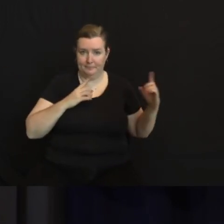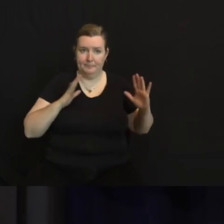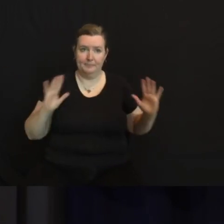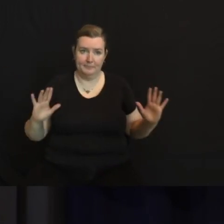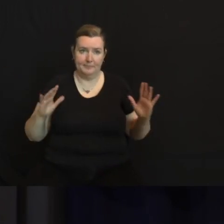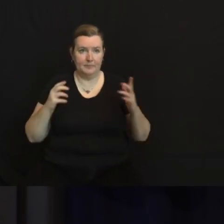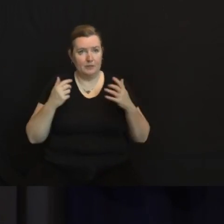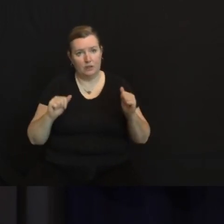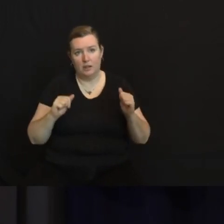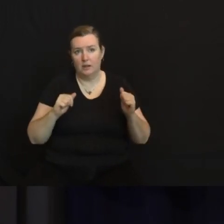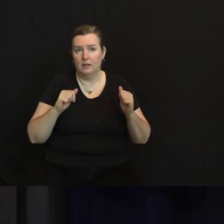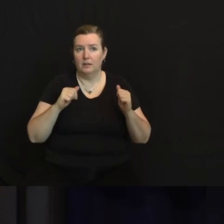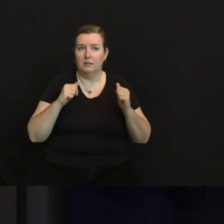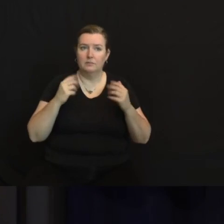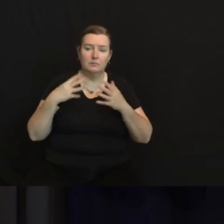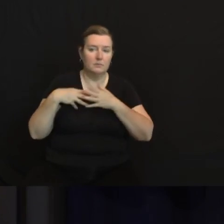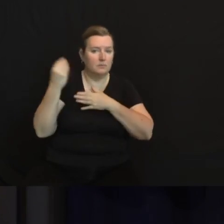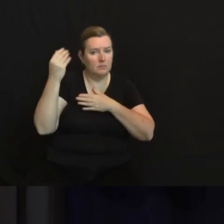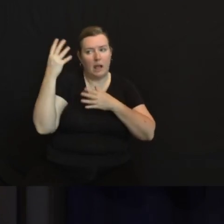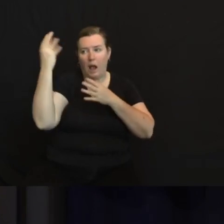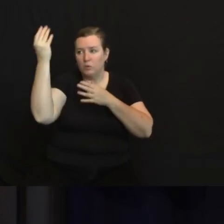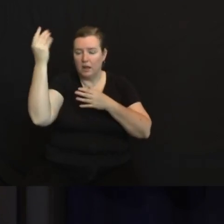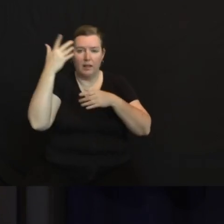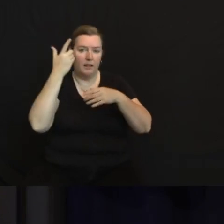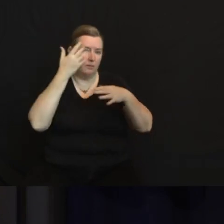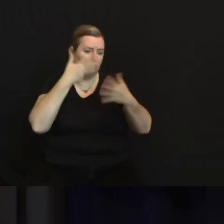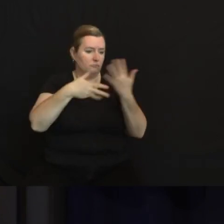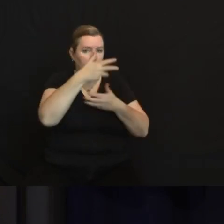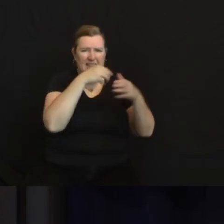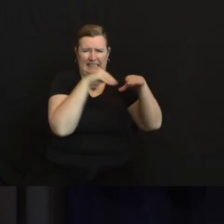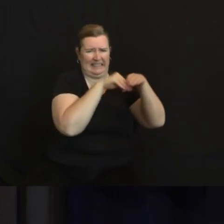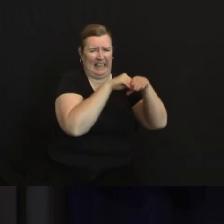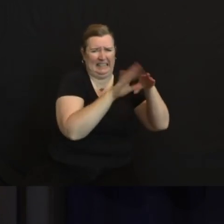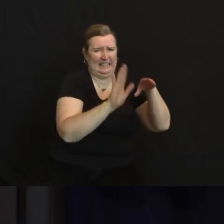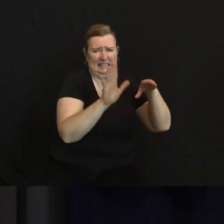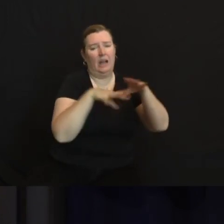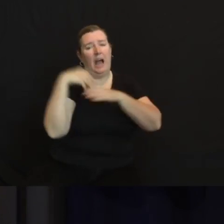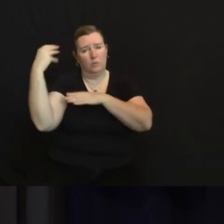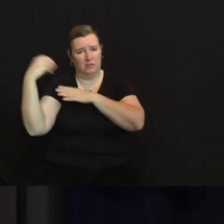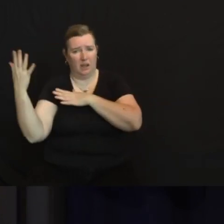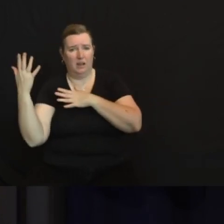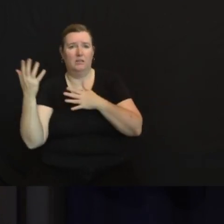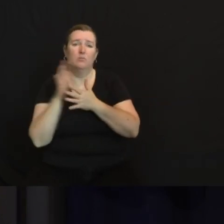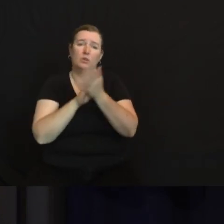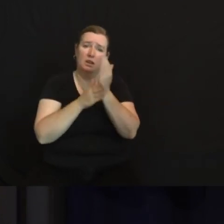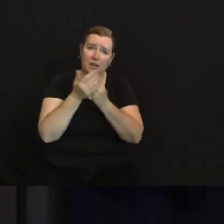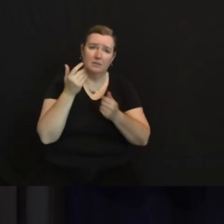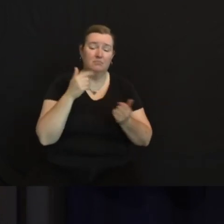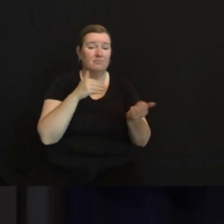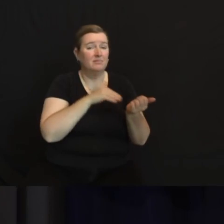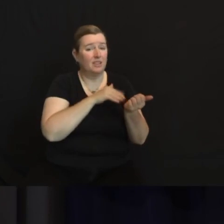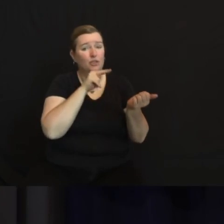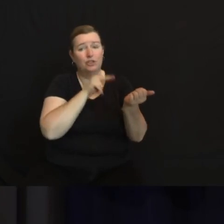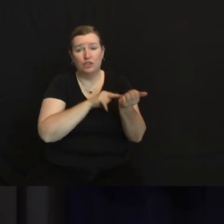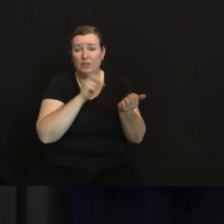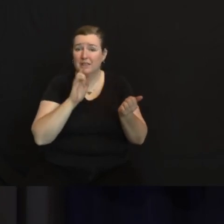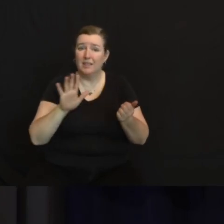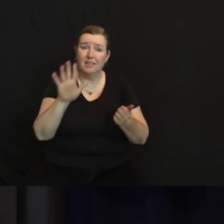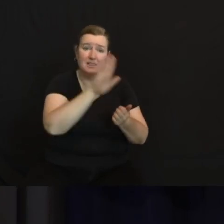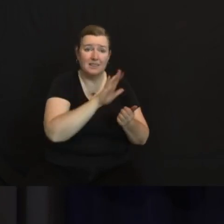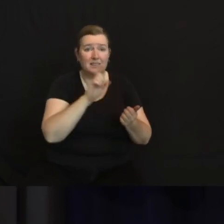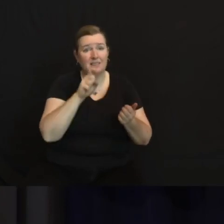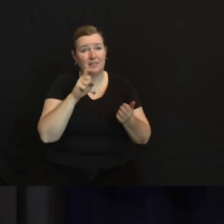hand hygiene. These are very valuable individuals that we need, but if they fall ill, backup will be